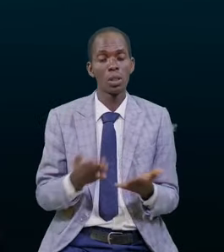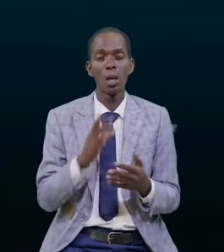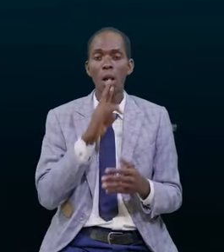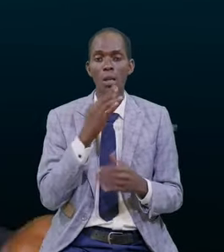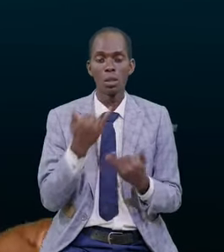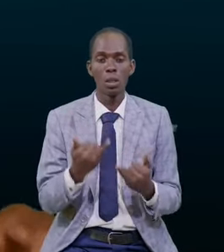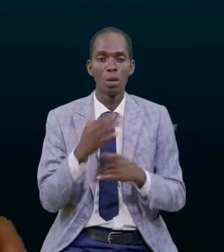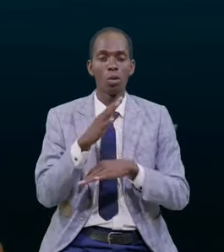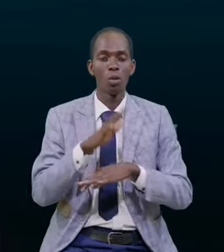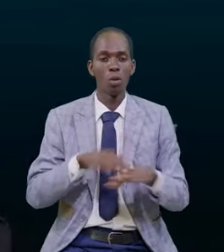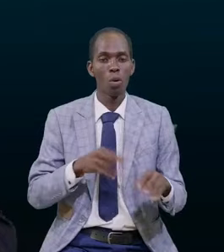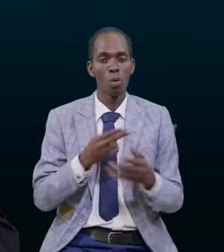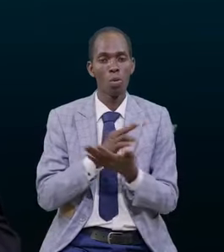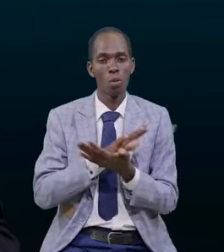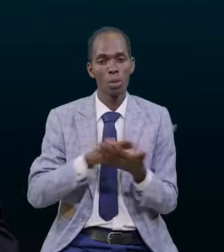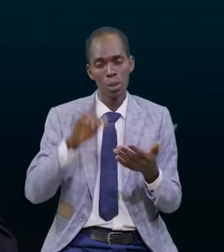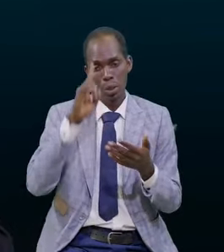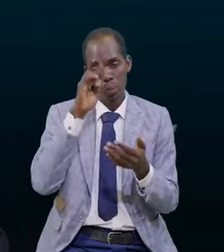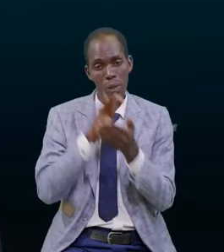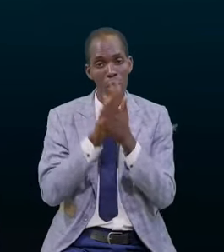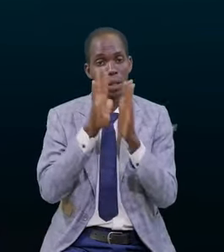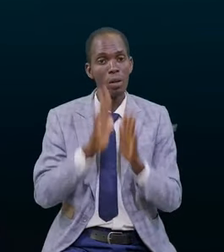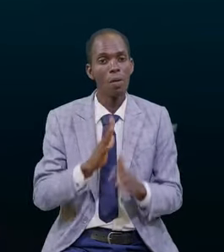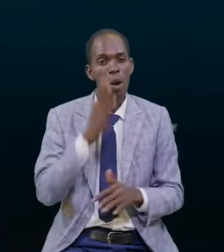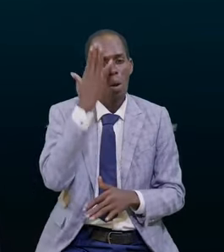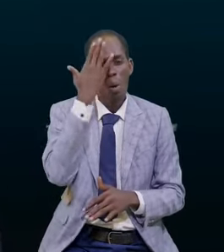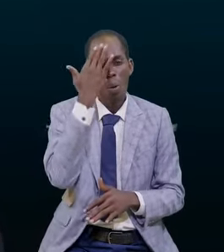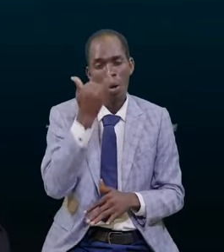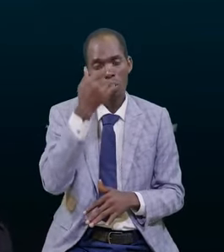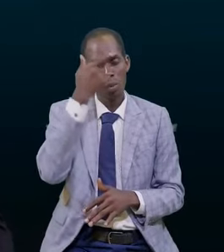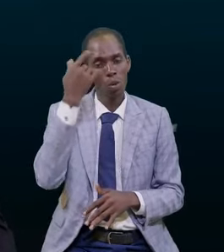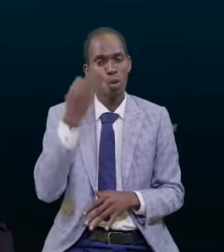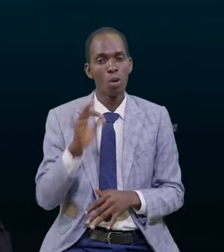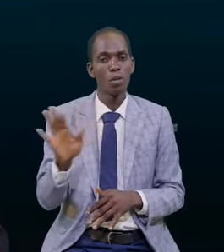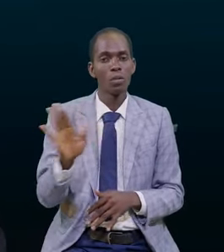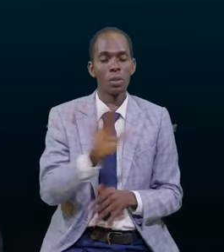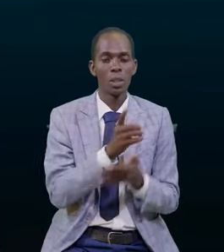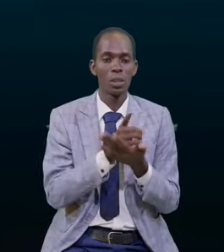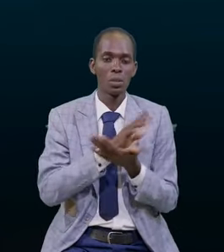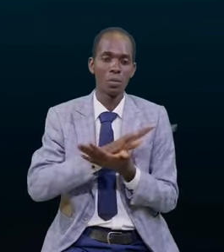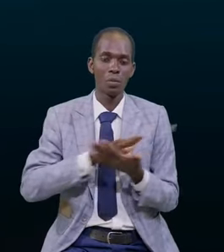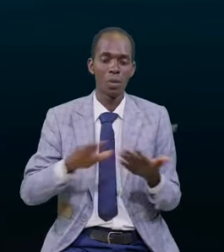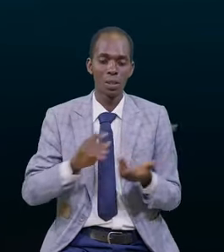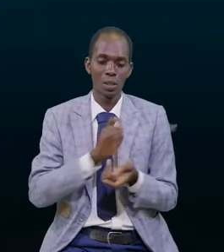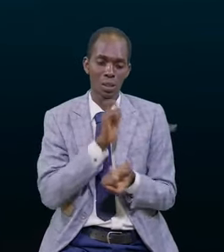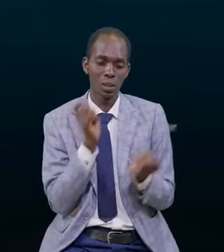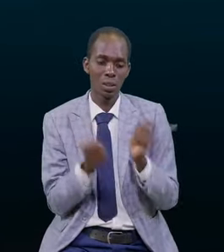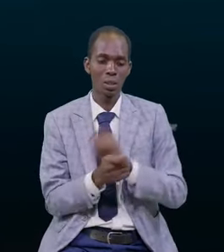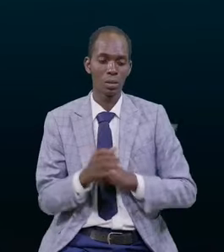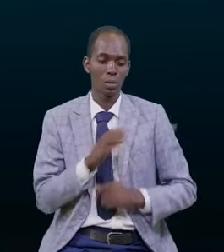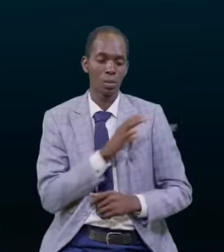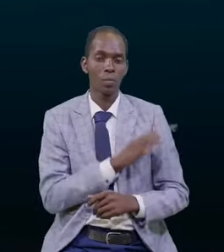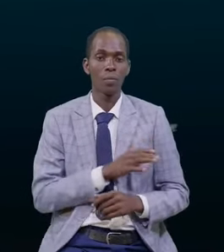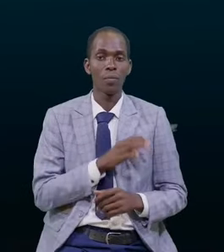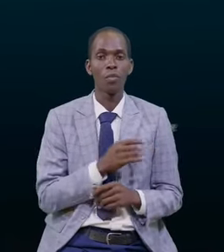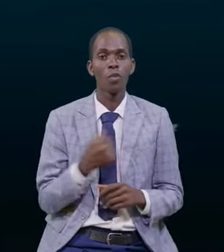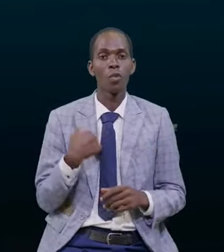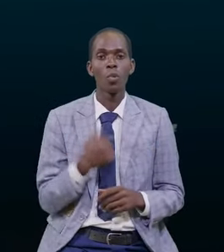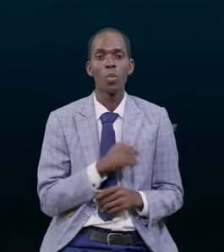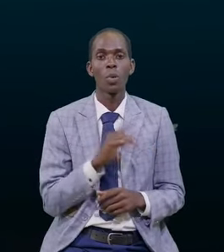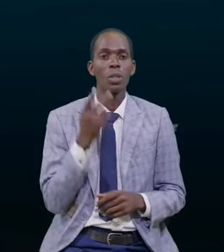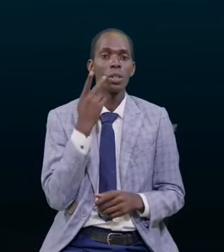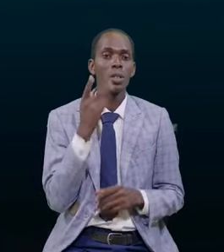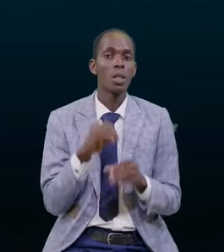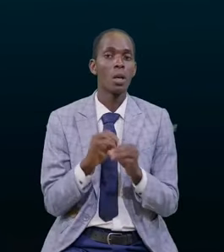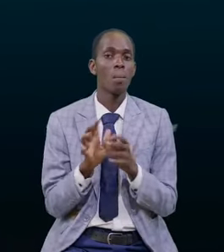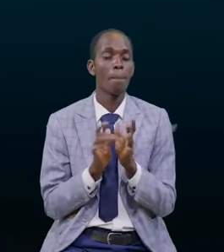Brethren because of their divinely transformed character and we see in the Bible that this not just the